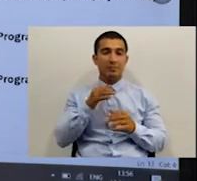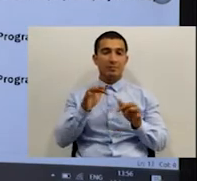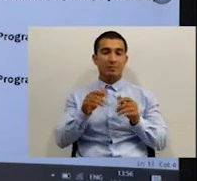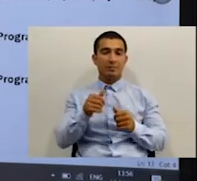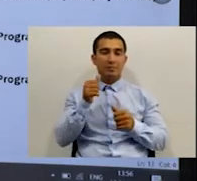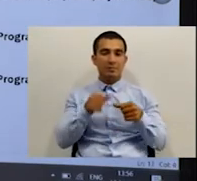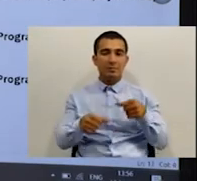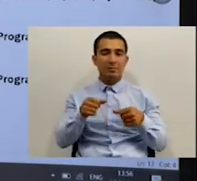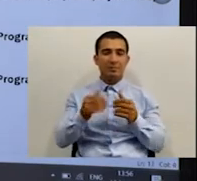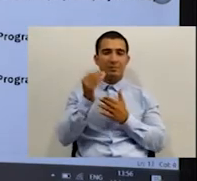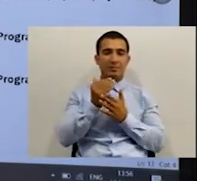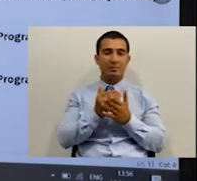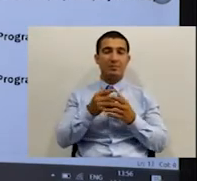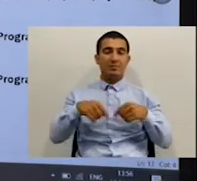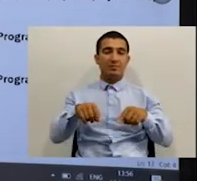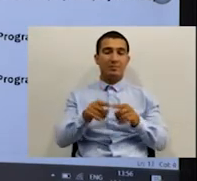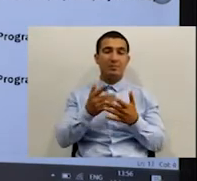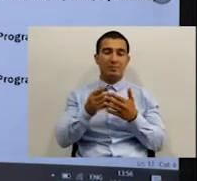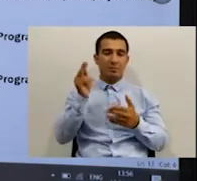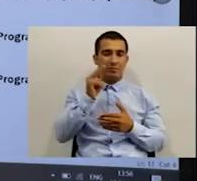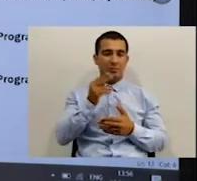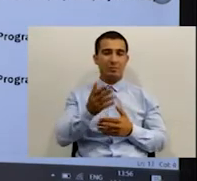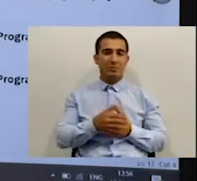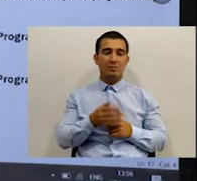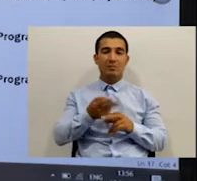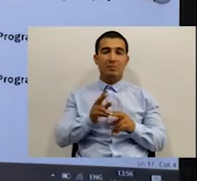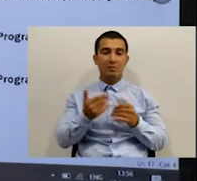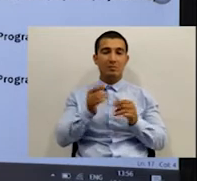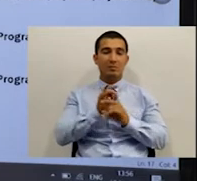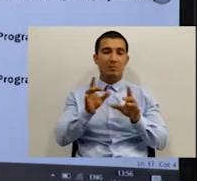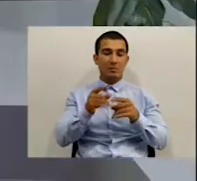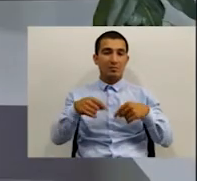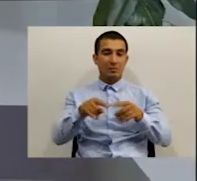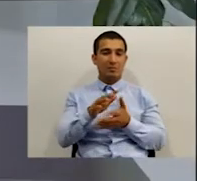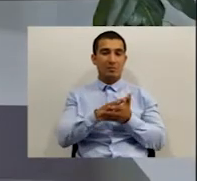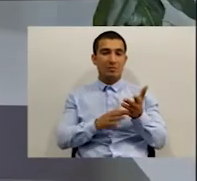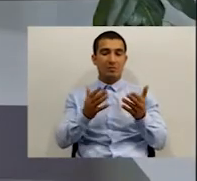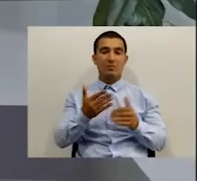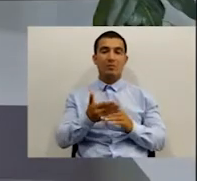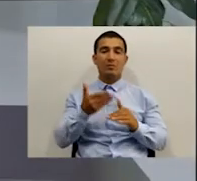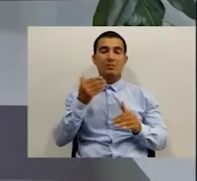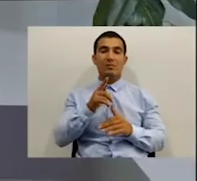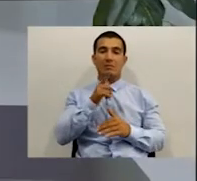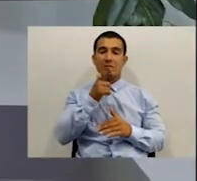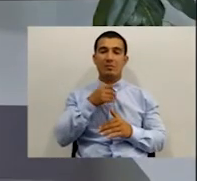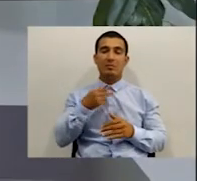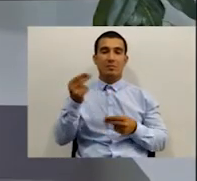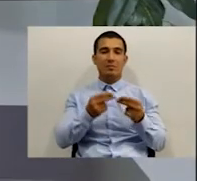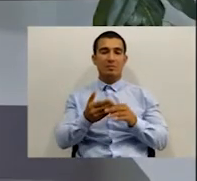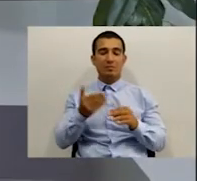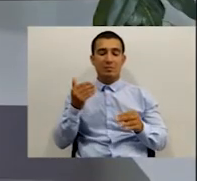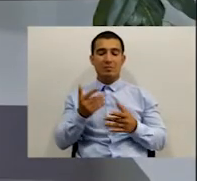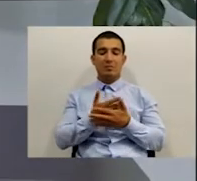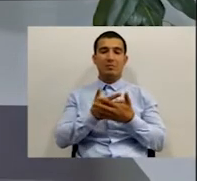mana 45 gradusga burildi. Demak, shu tariqa biz oldinga